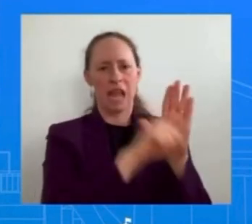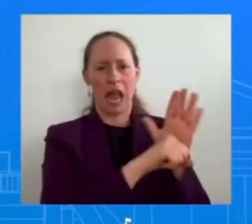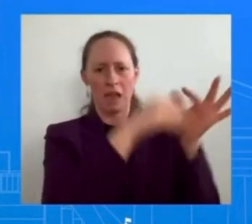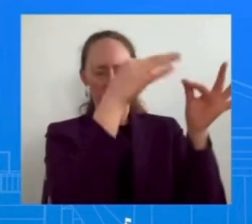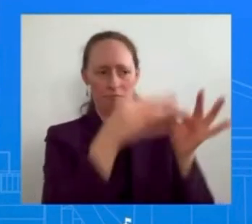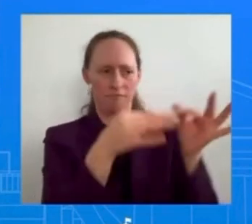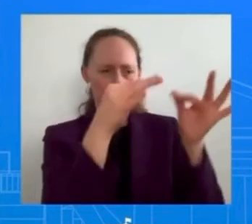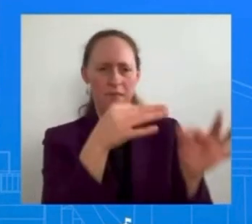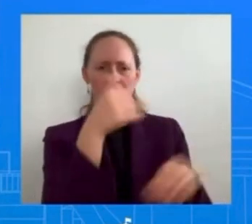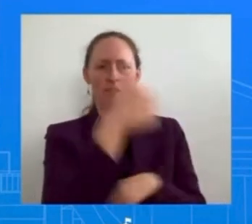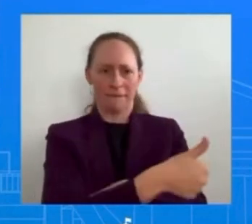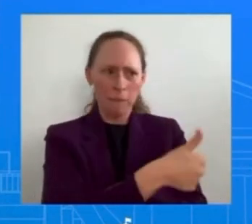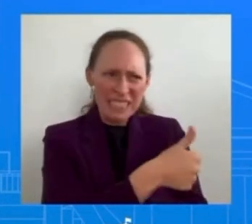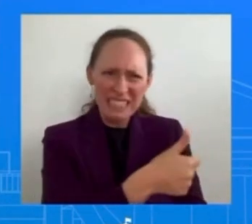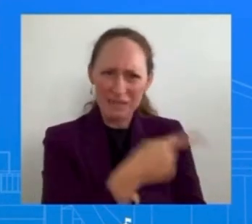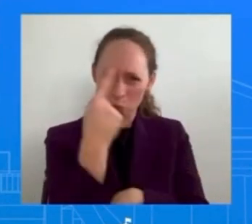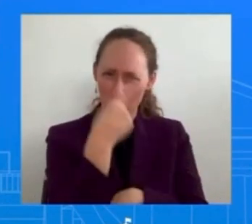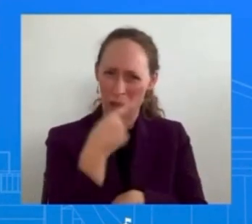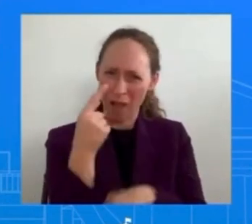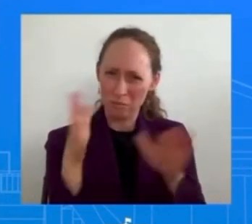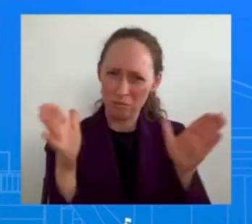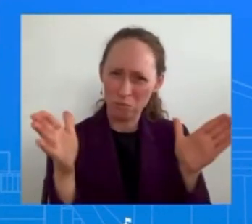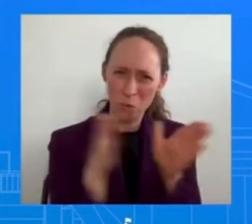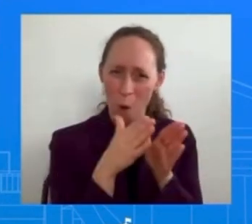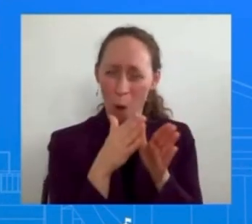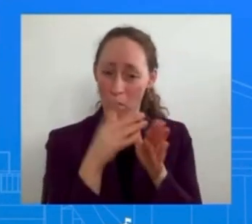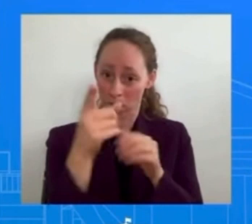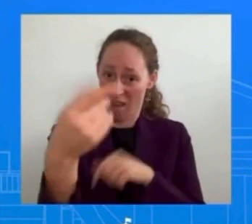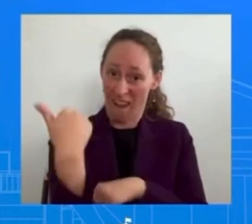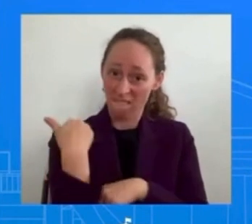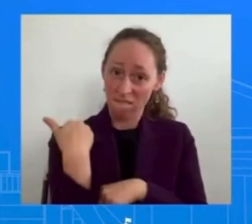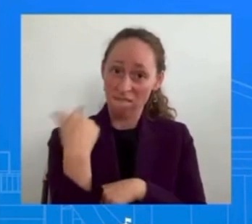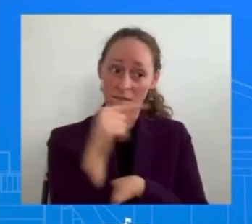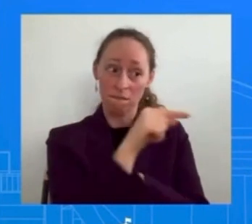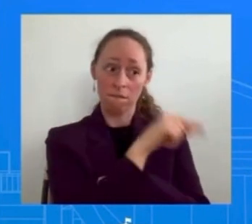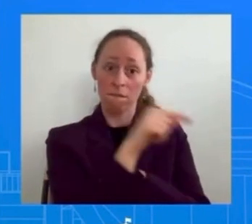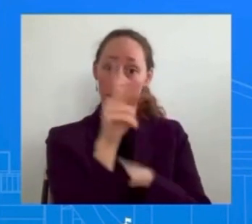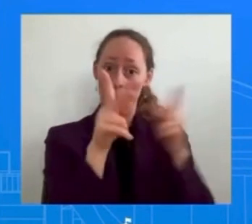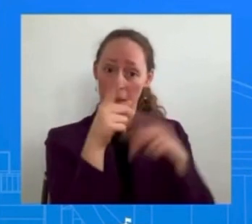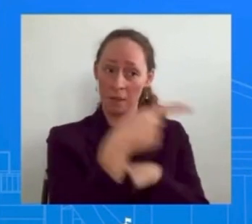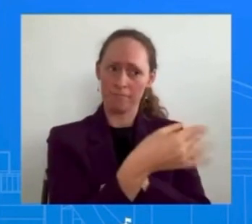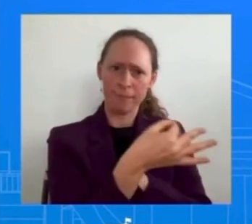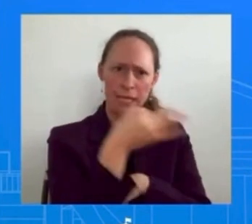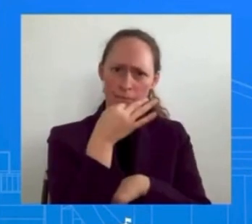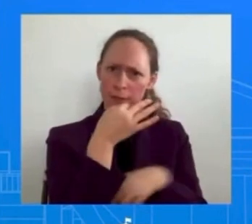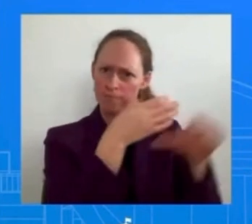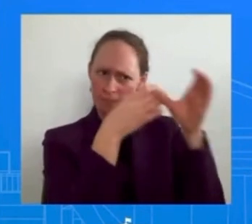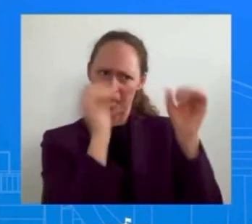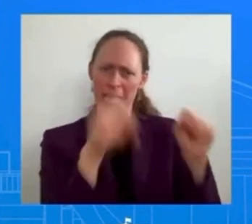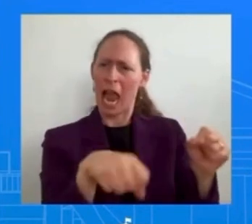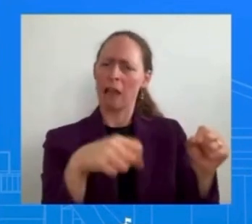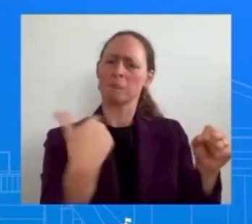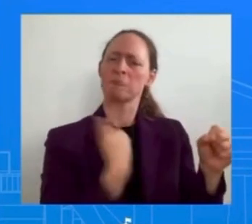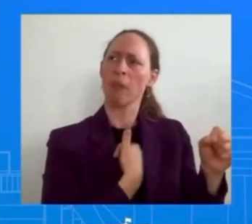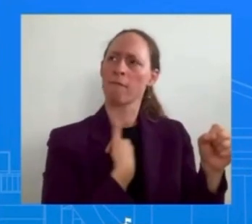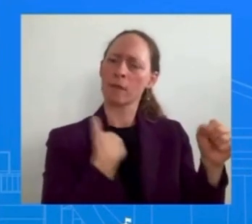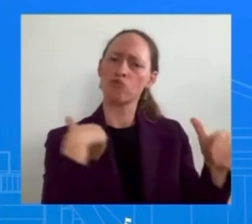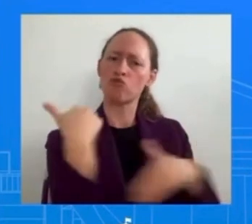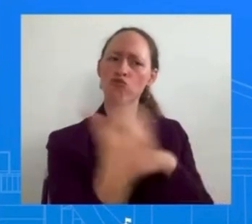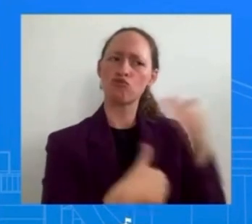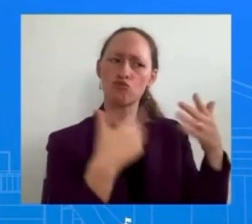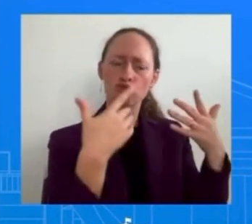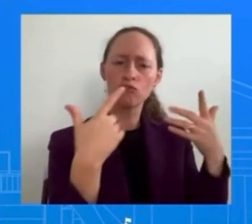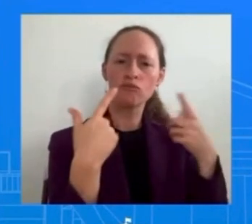to lead a recovery effort of this magnitude? And we've been embedded with them. We actually have personnel